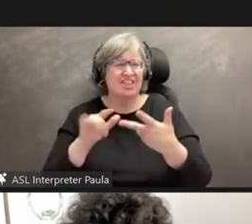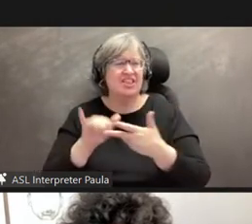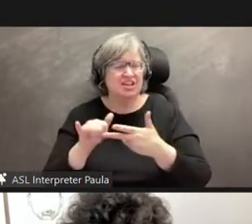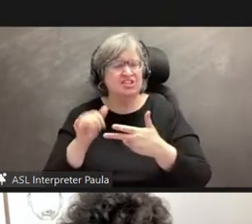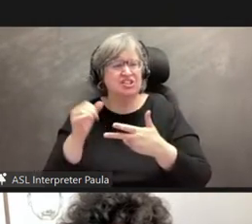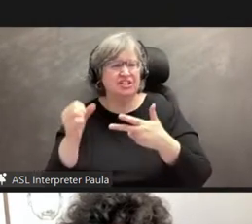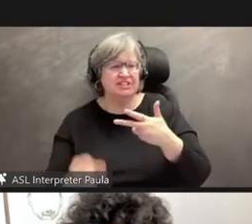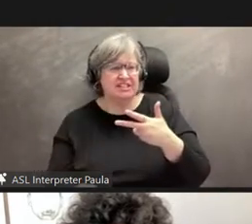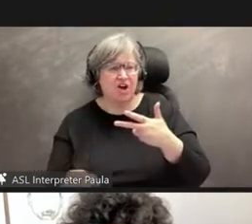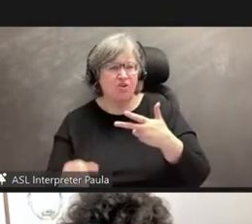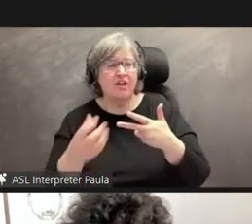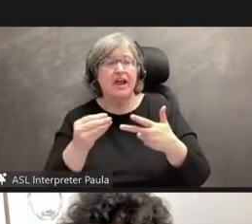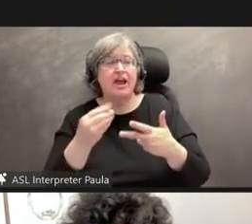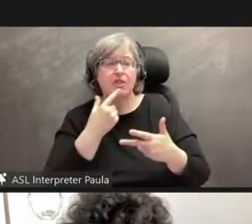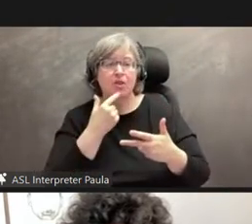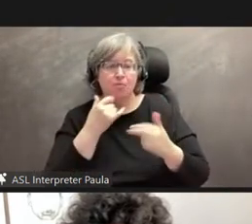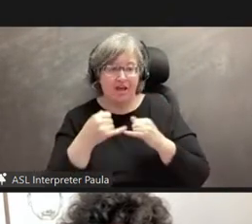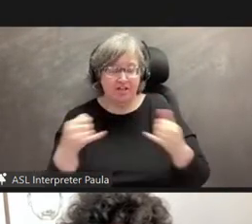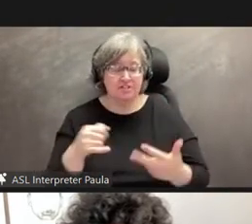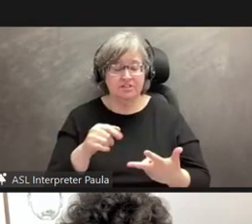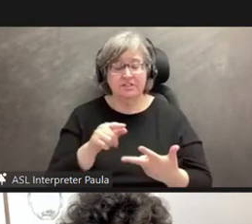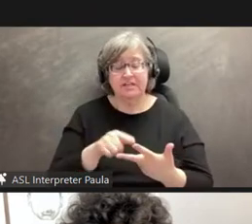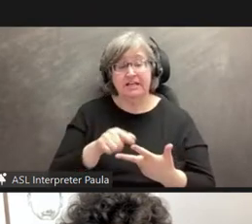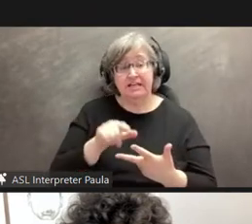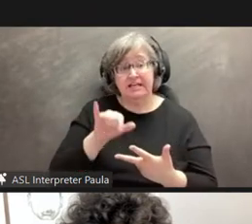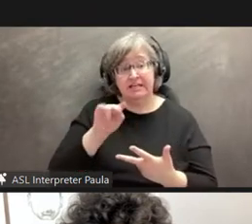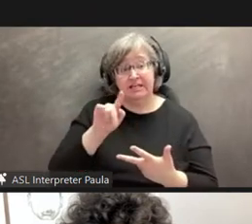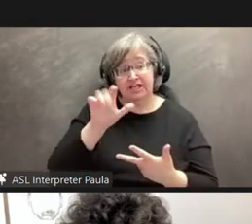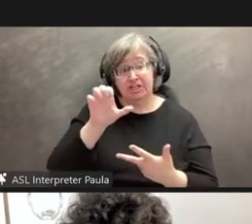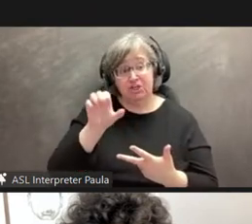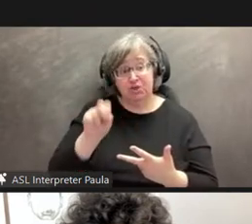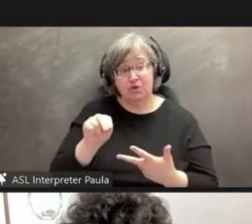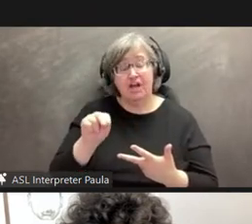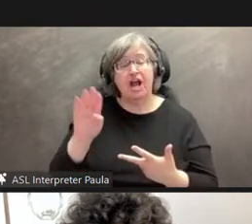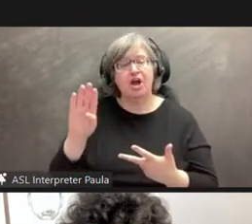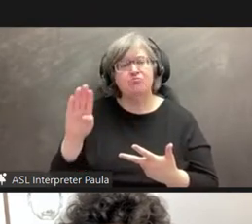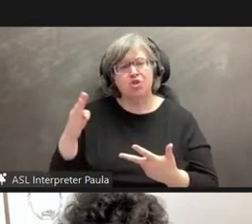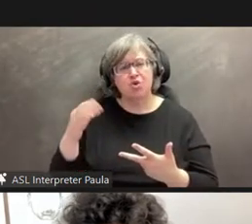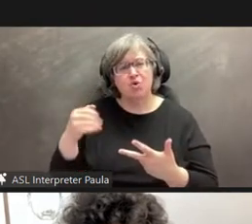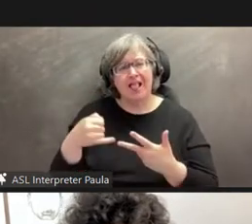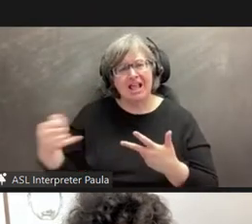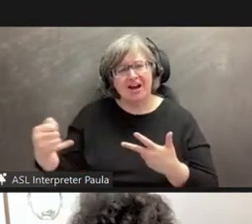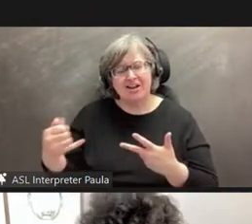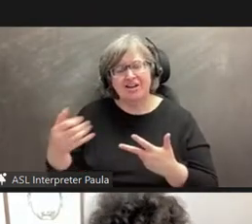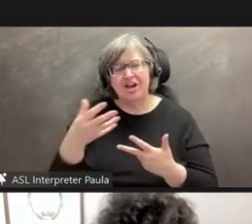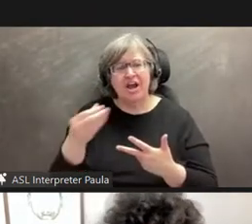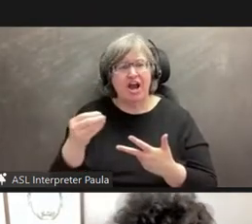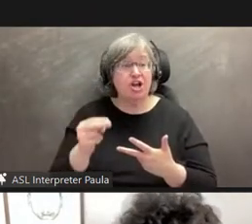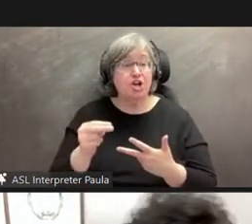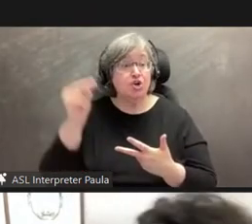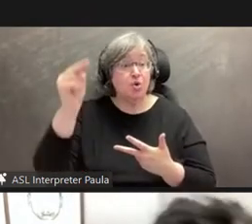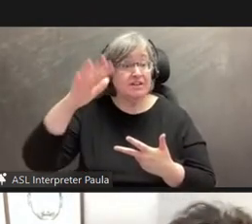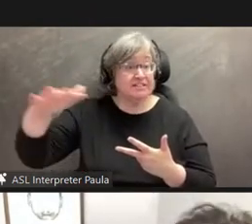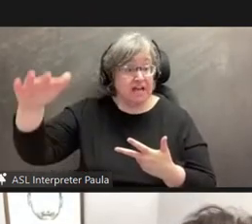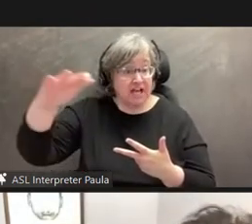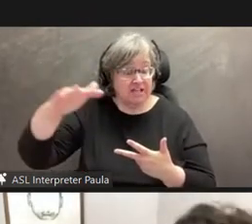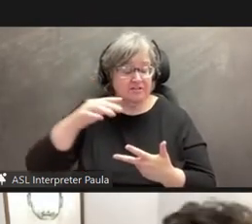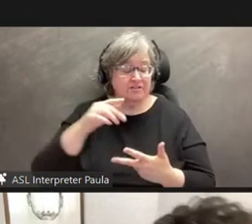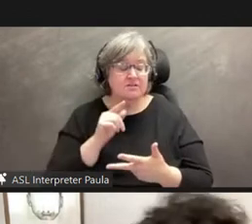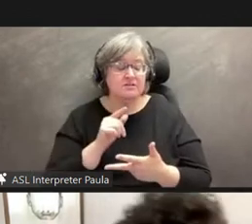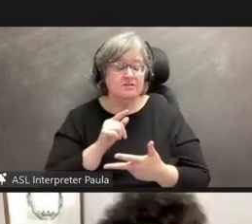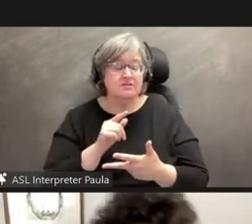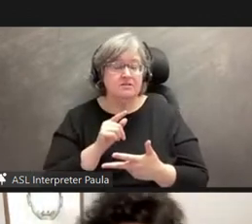the Red Line. Intercon covers primarily the Blue Line and the North Side.